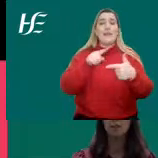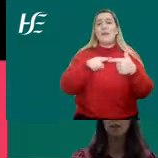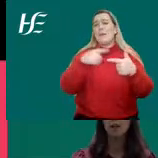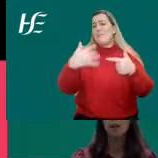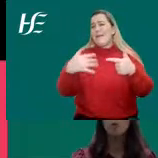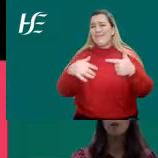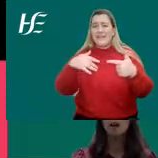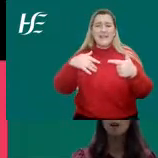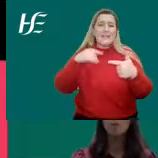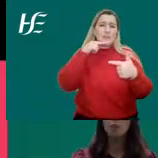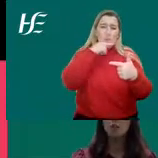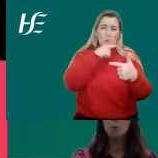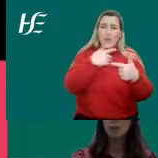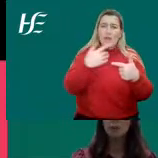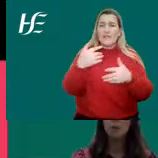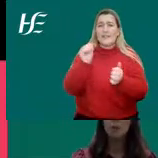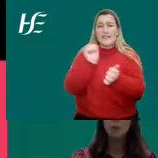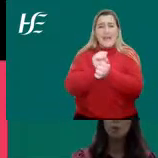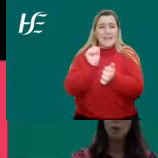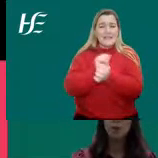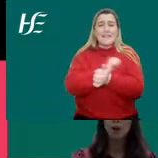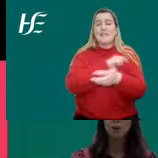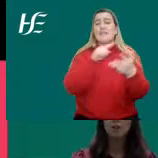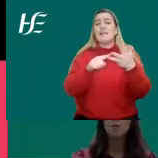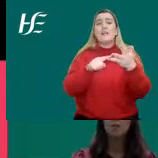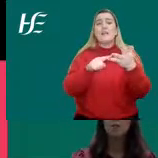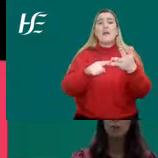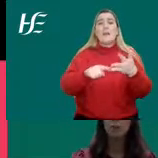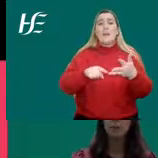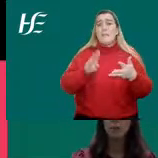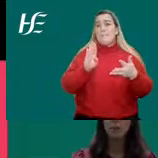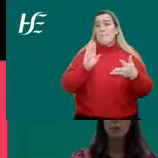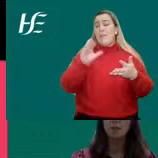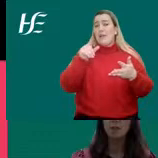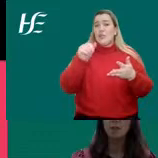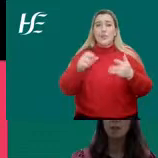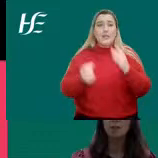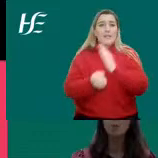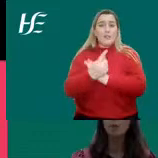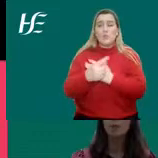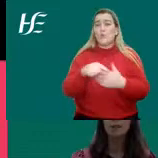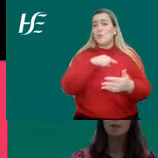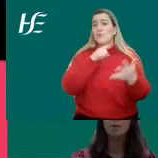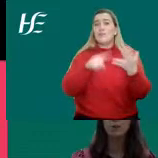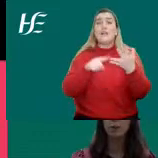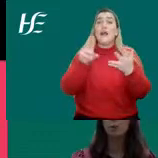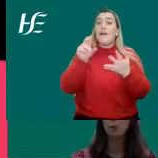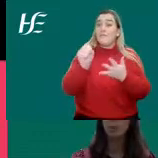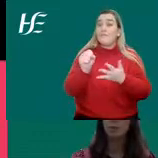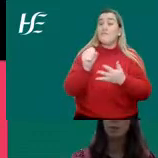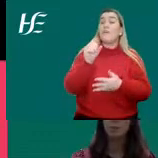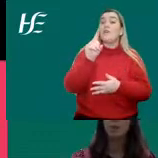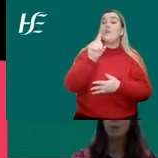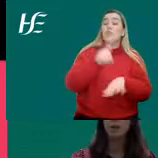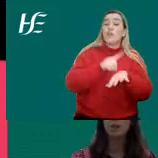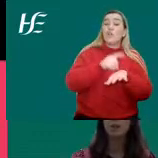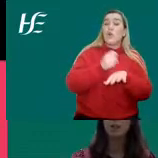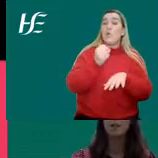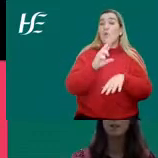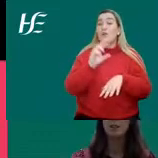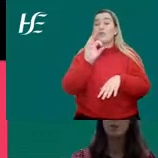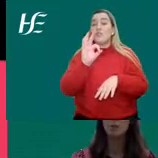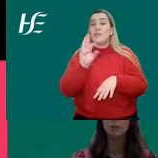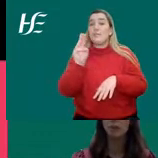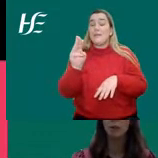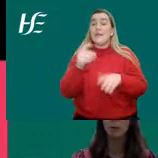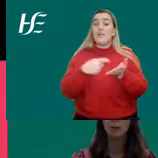bladder. You can have your GP or your gynecologist refer you into our service by sending a referral with your symptoms on it into